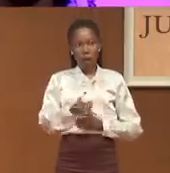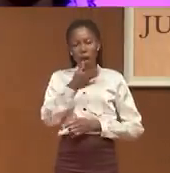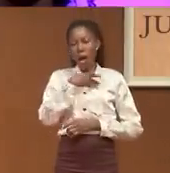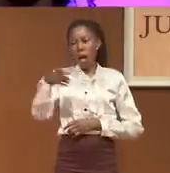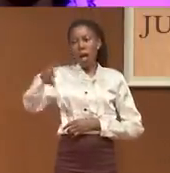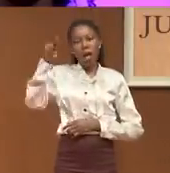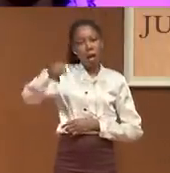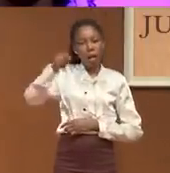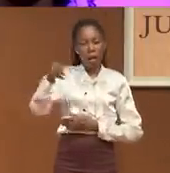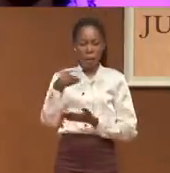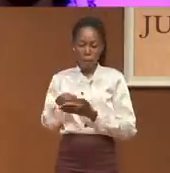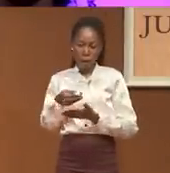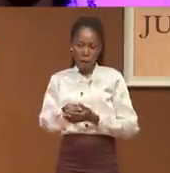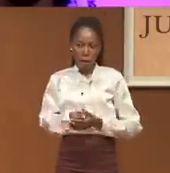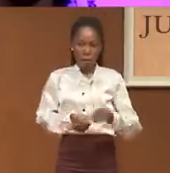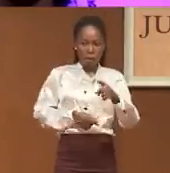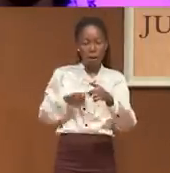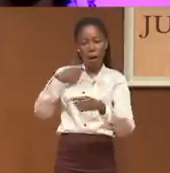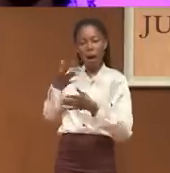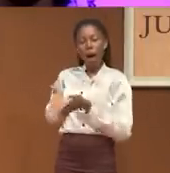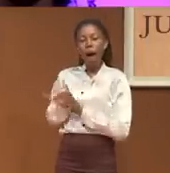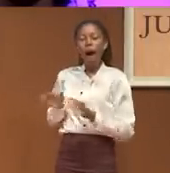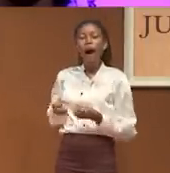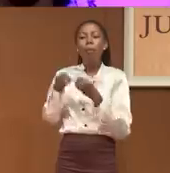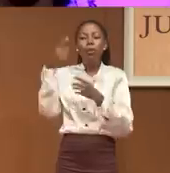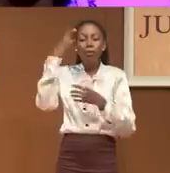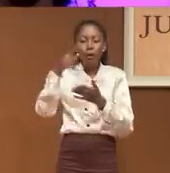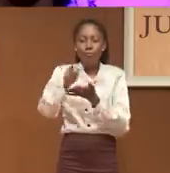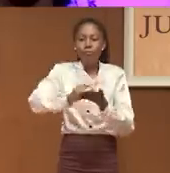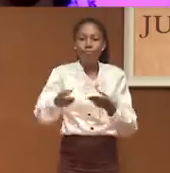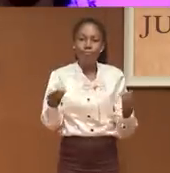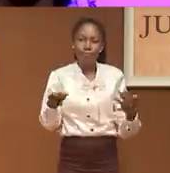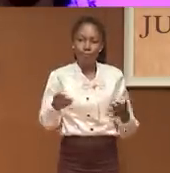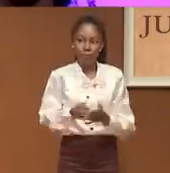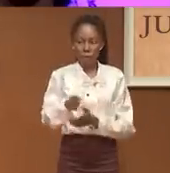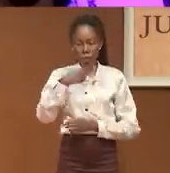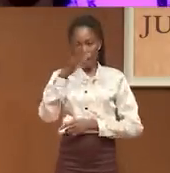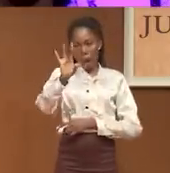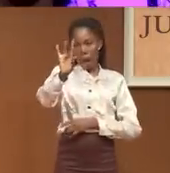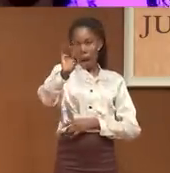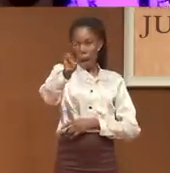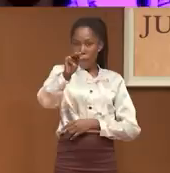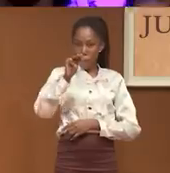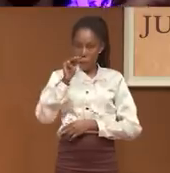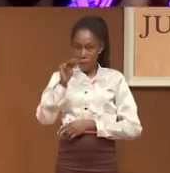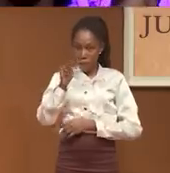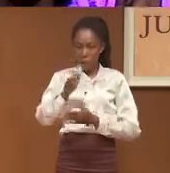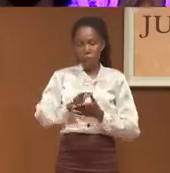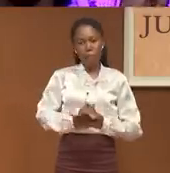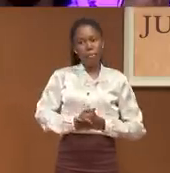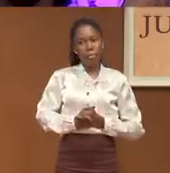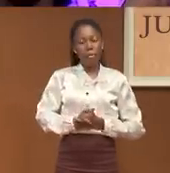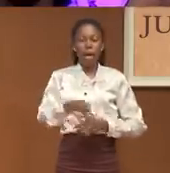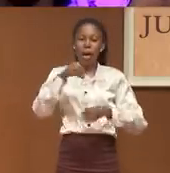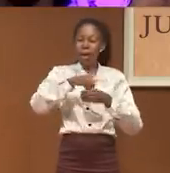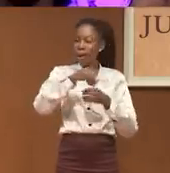money. And I said, okay, how much is the plot of land? He said 8 million. It's in Jikoyi, outskirts